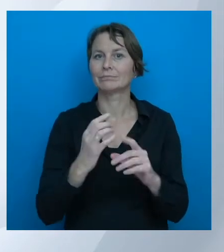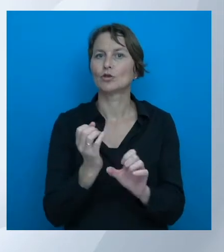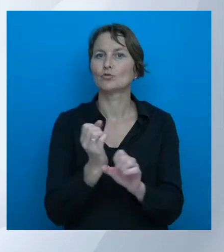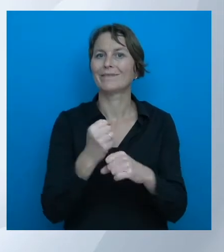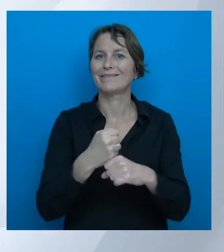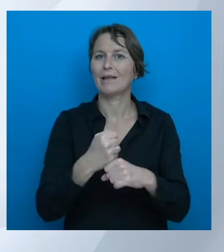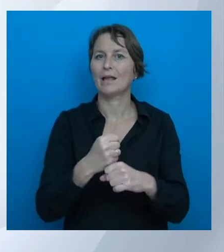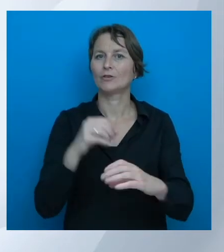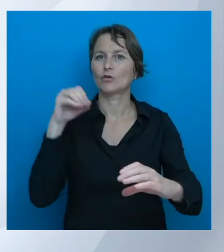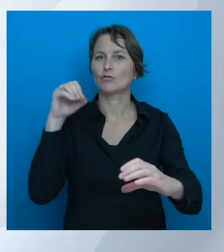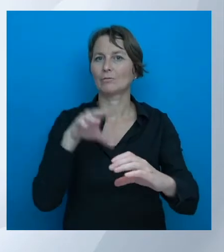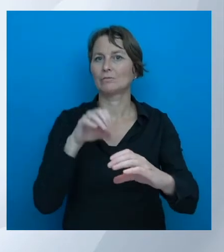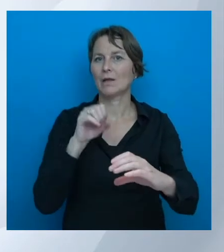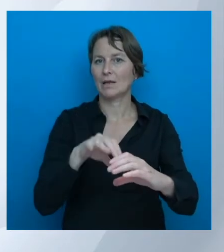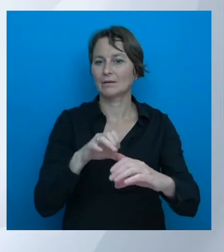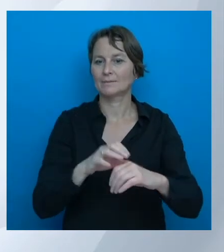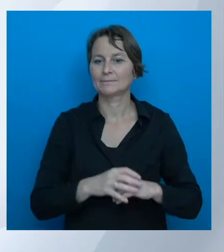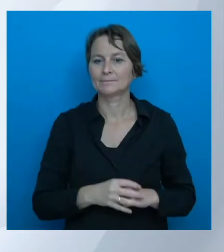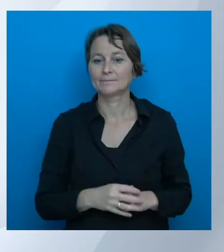And it's up and running.